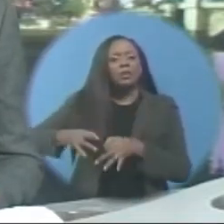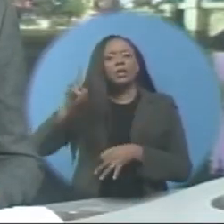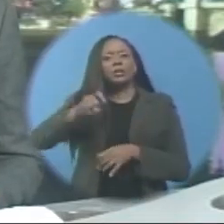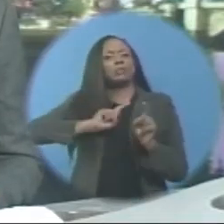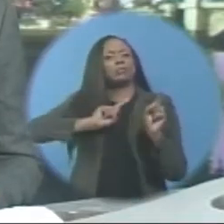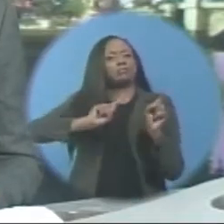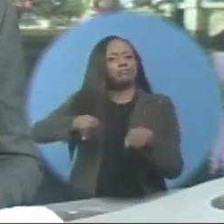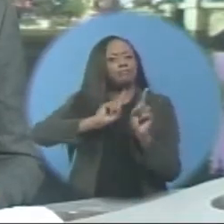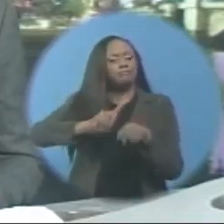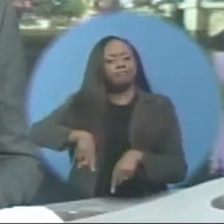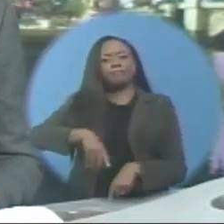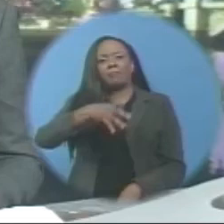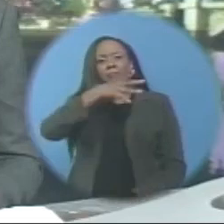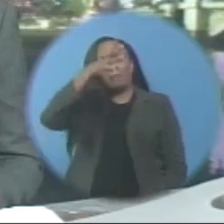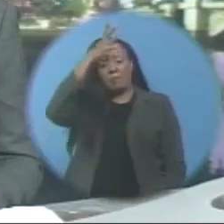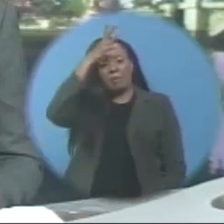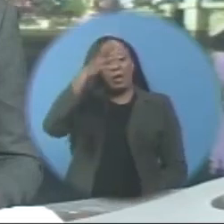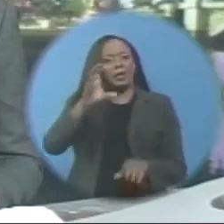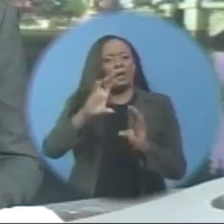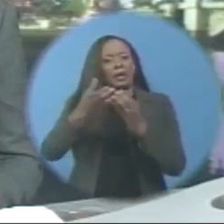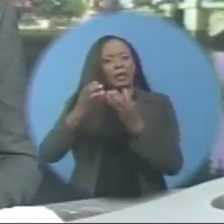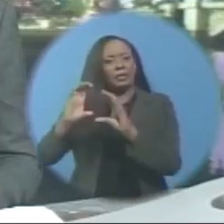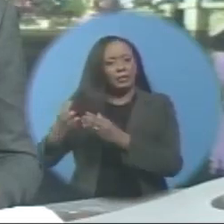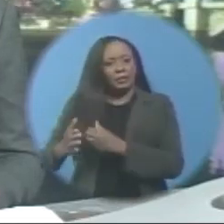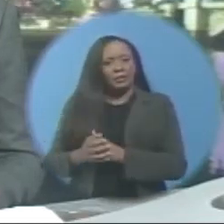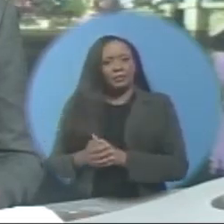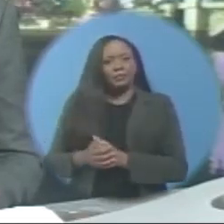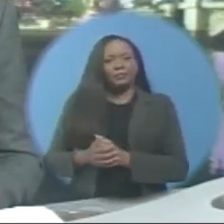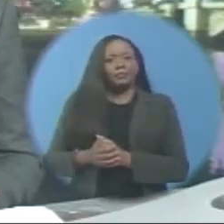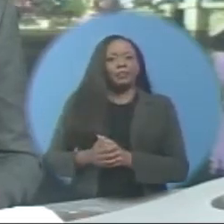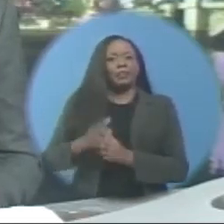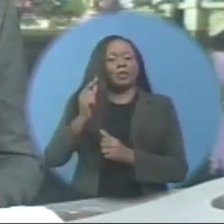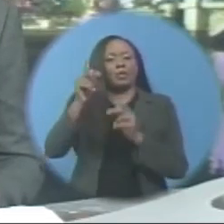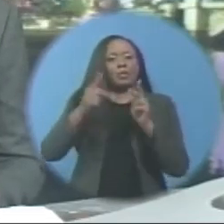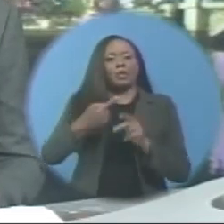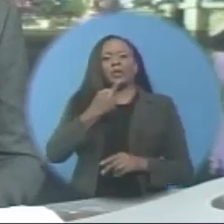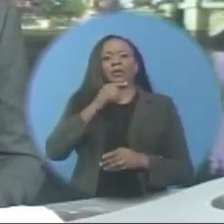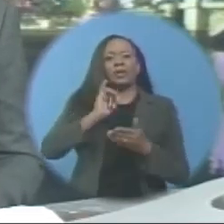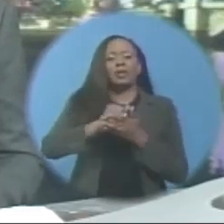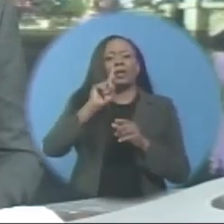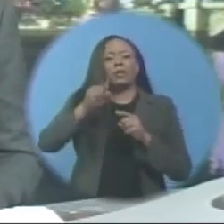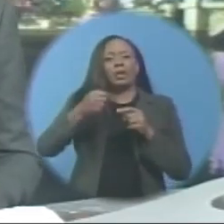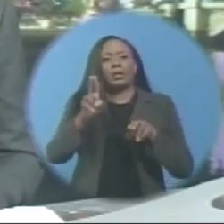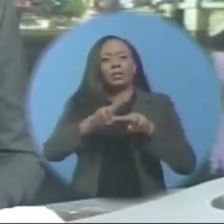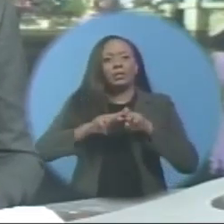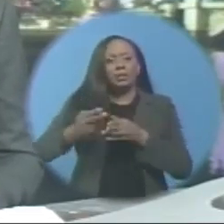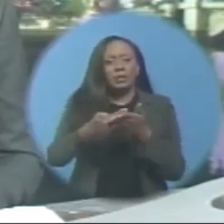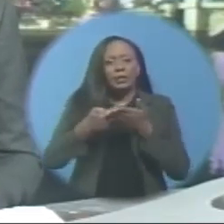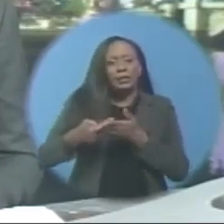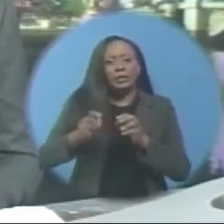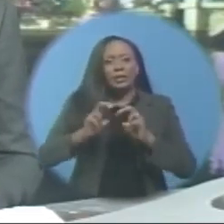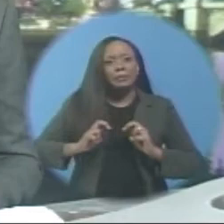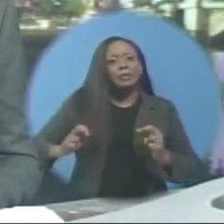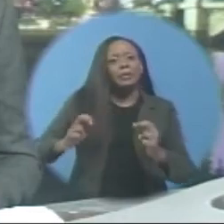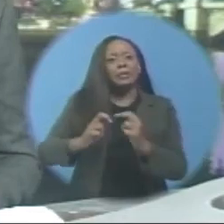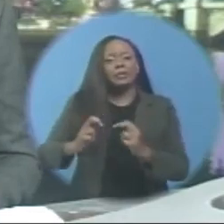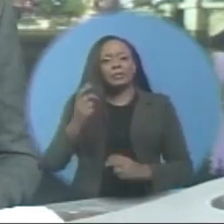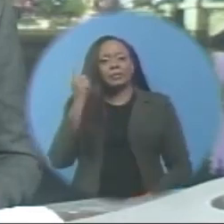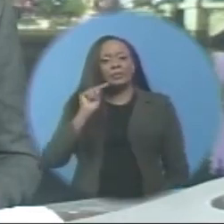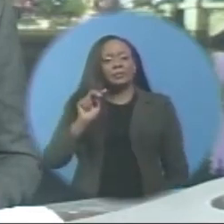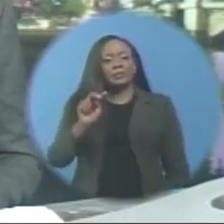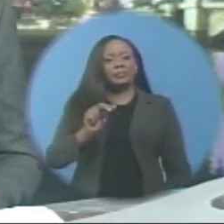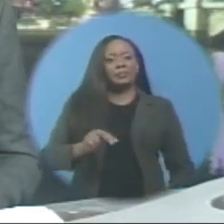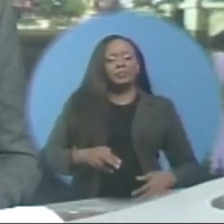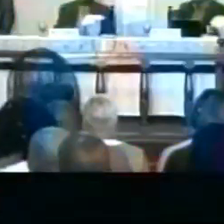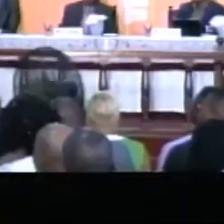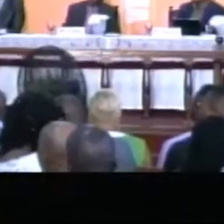of Magistrate Ian Weeks, who was a part of a panel discussion on the current social behaviors in Barbados. Sharika Griffith has more.